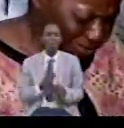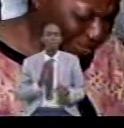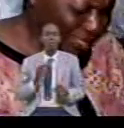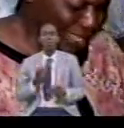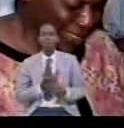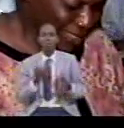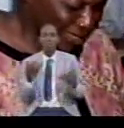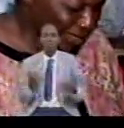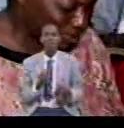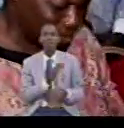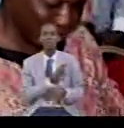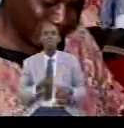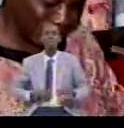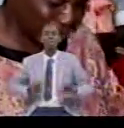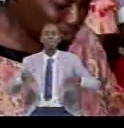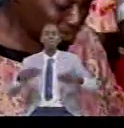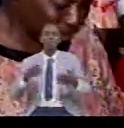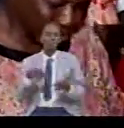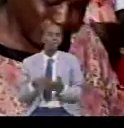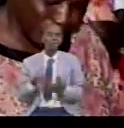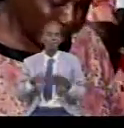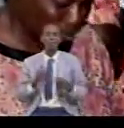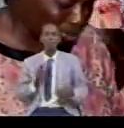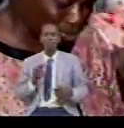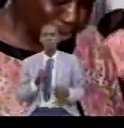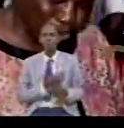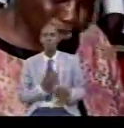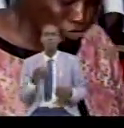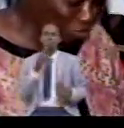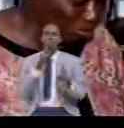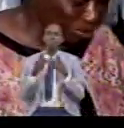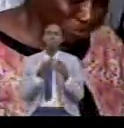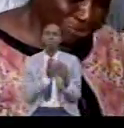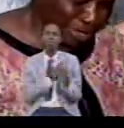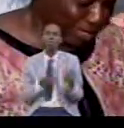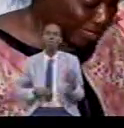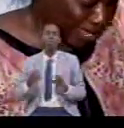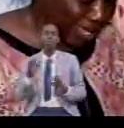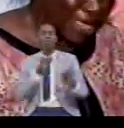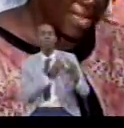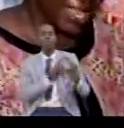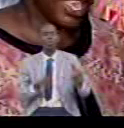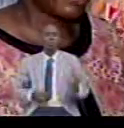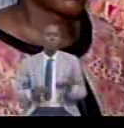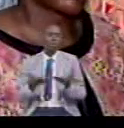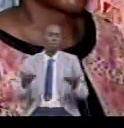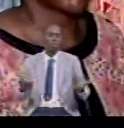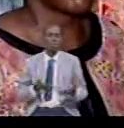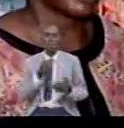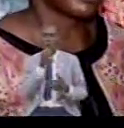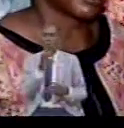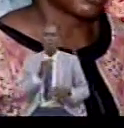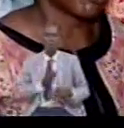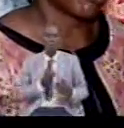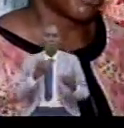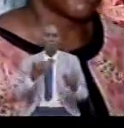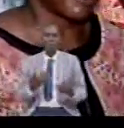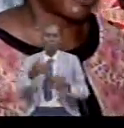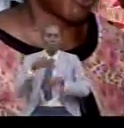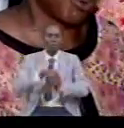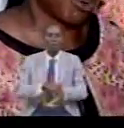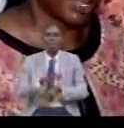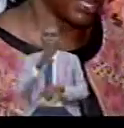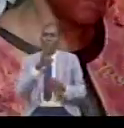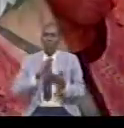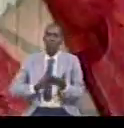has given this to us already. And we're telling the Lord, oh Lord, here am I tonight. Here am I tonight. Be